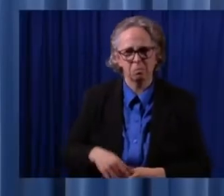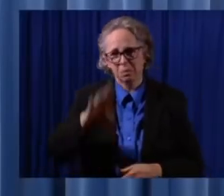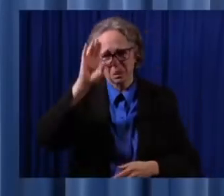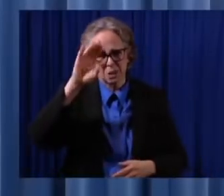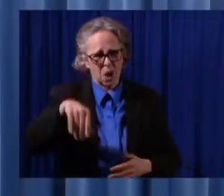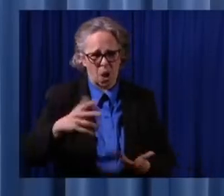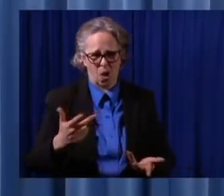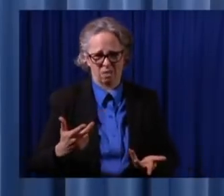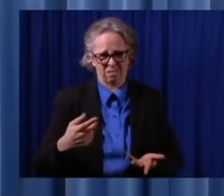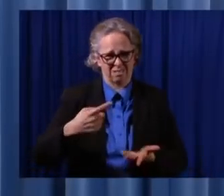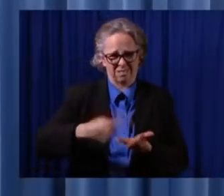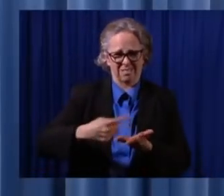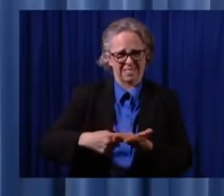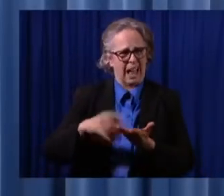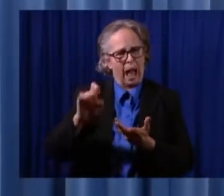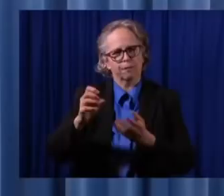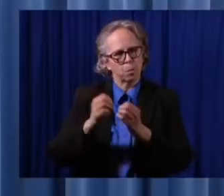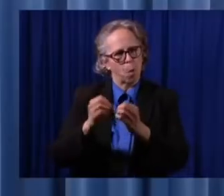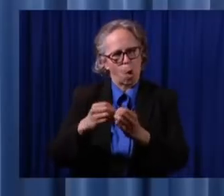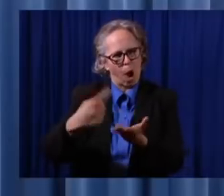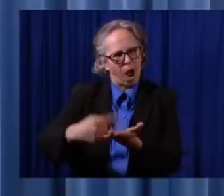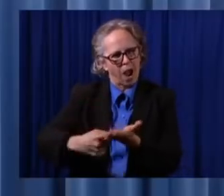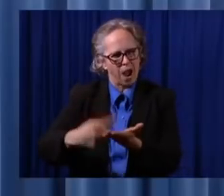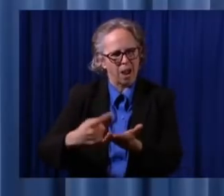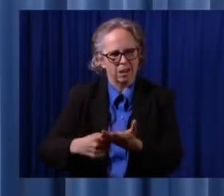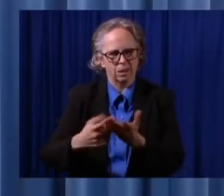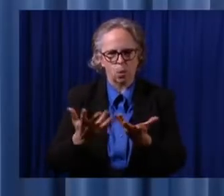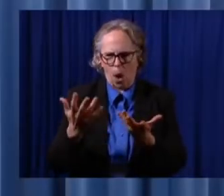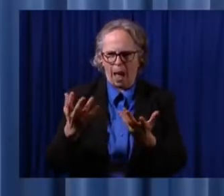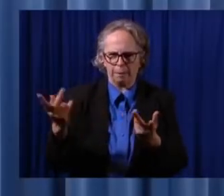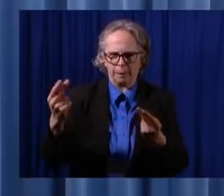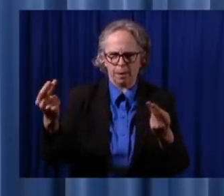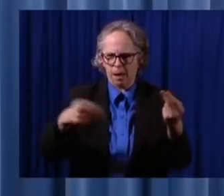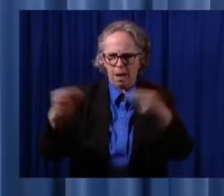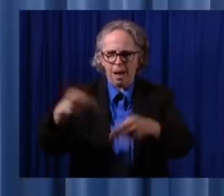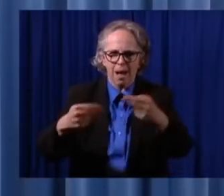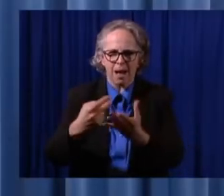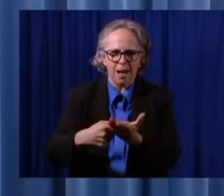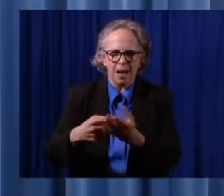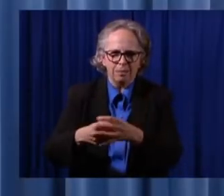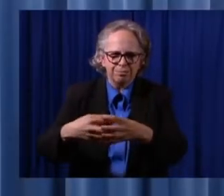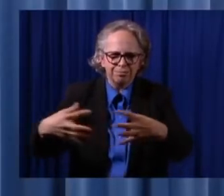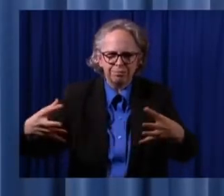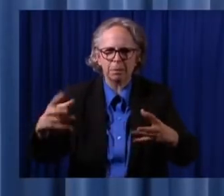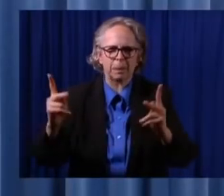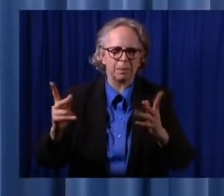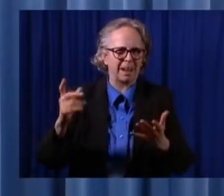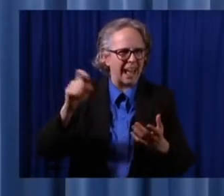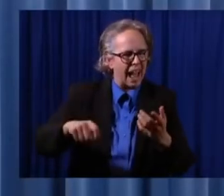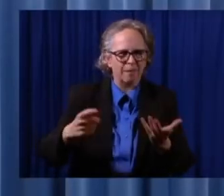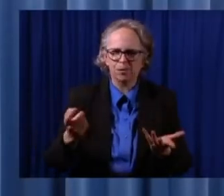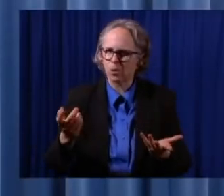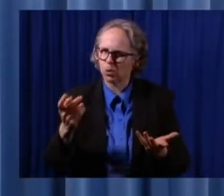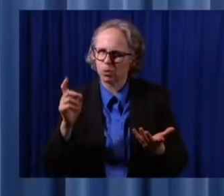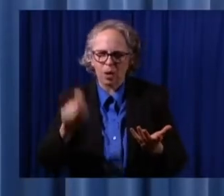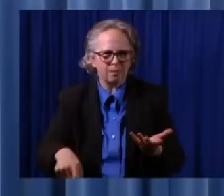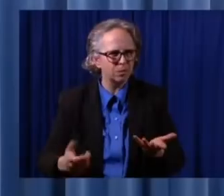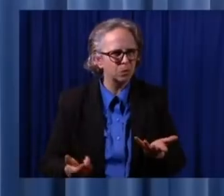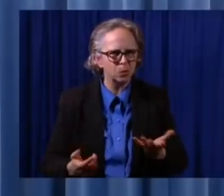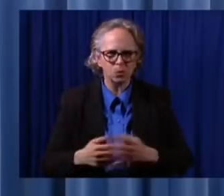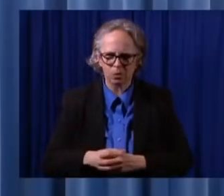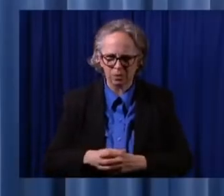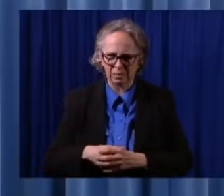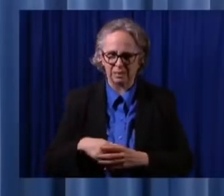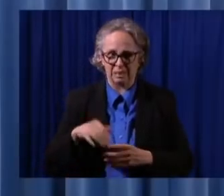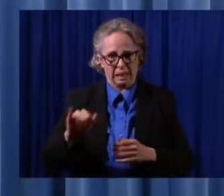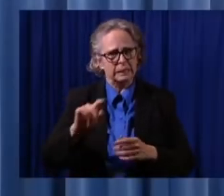can expand the discussion, and smart people can add things like that to it. So I think it's very much an issue, and it should be